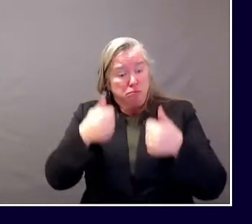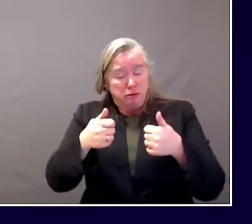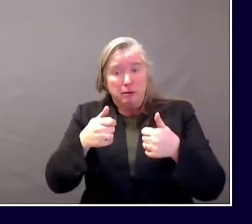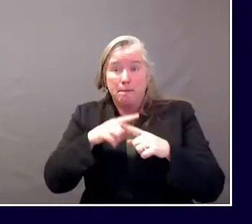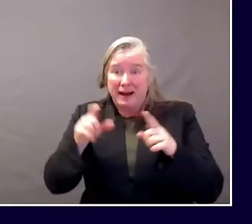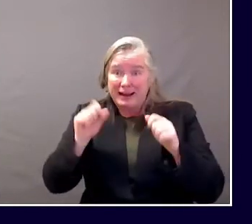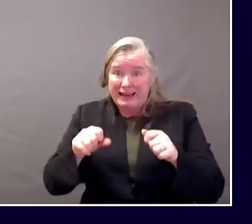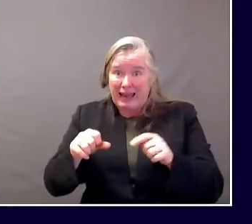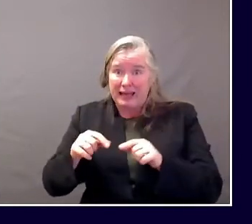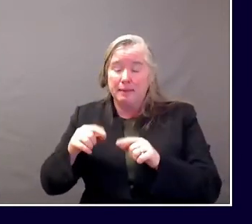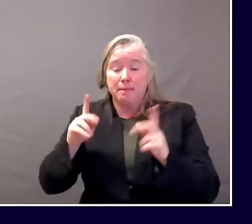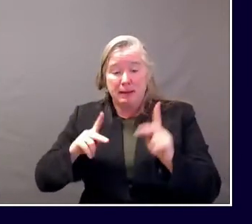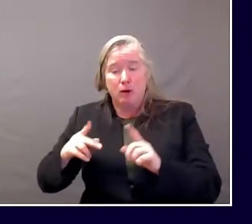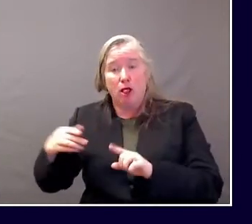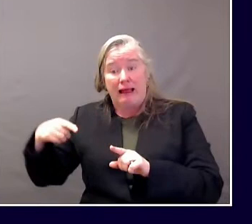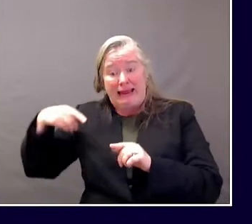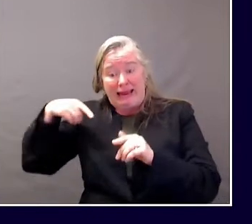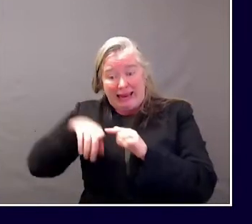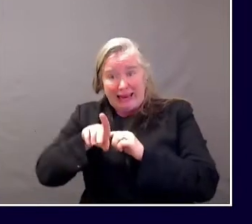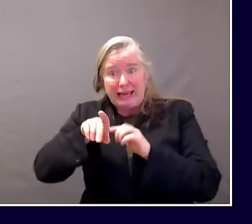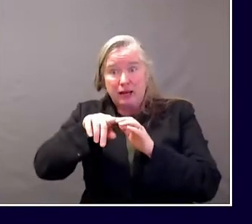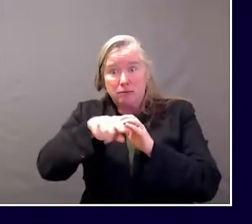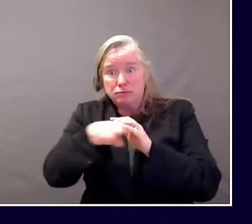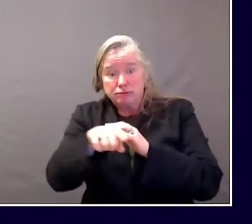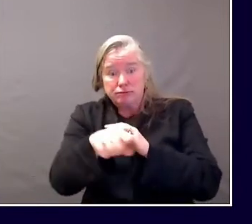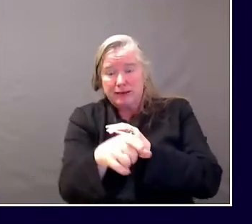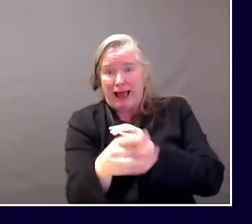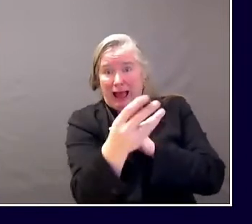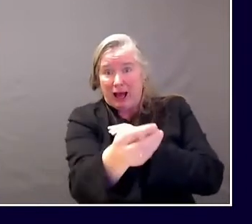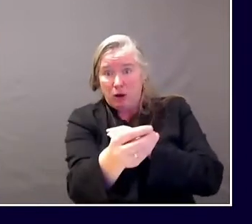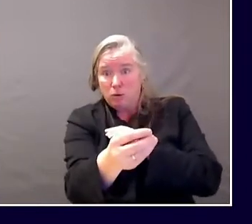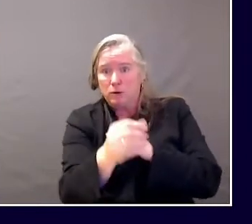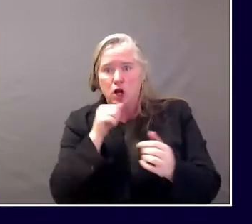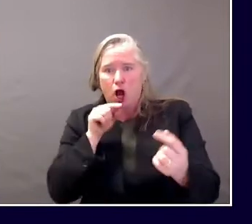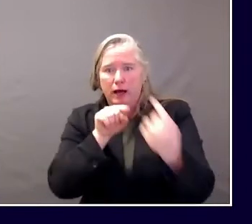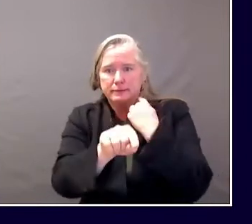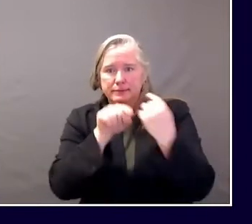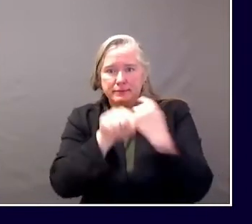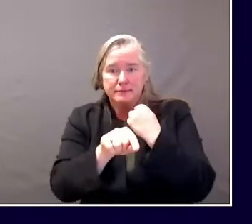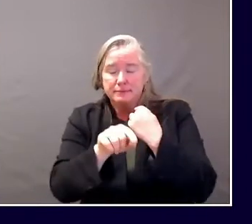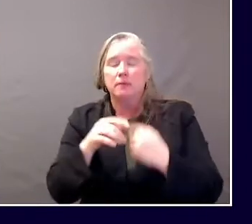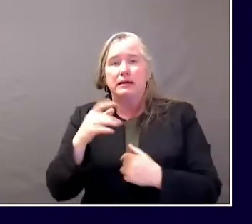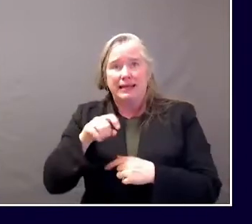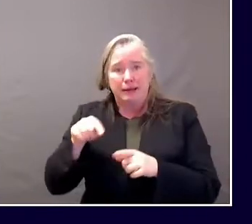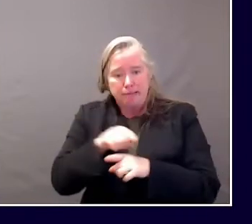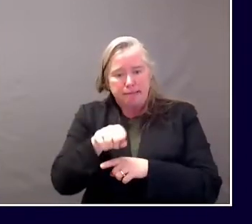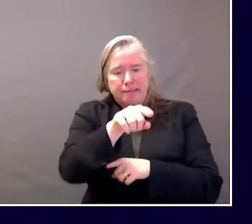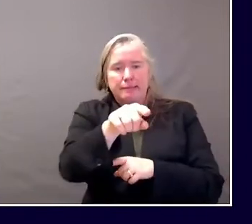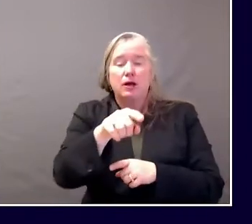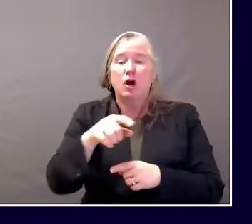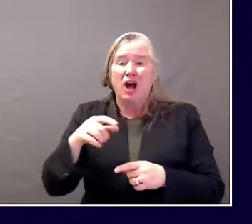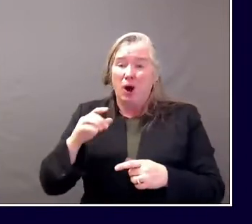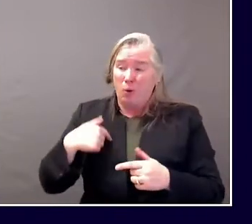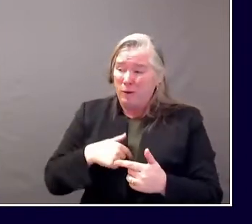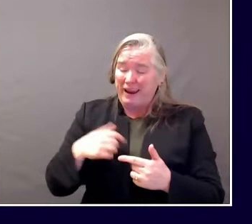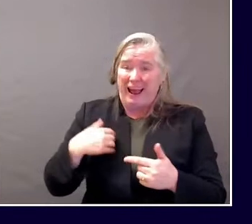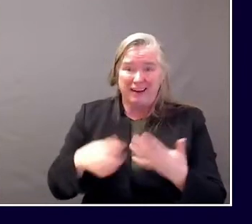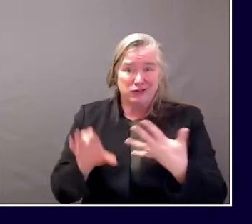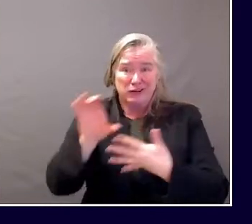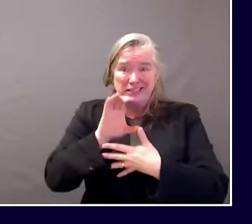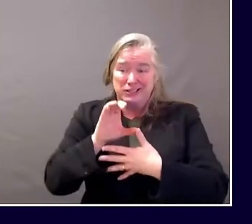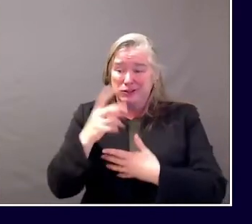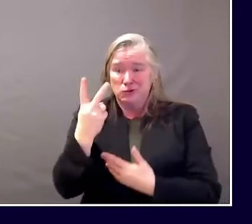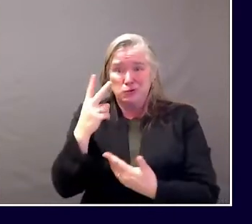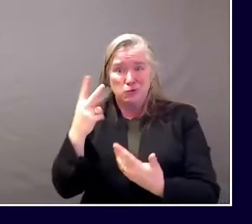of preferences, if not outright requirements, is a couple pages long. And so for that reason, we haven't made any